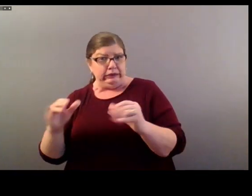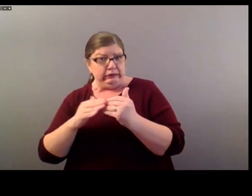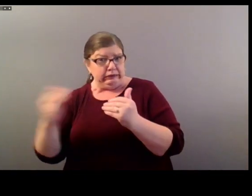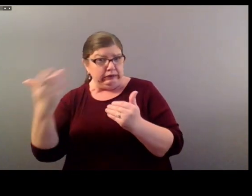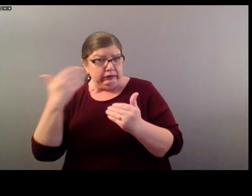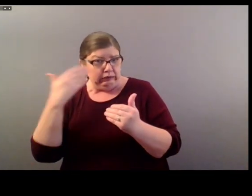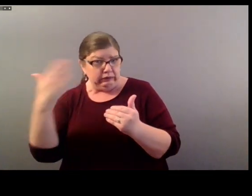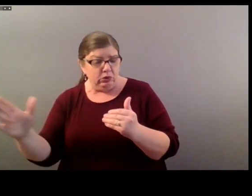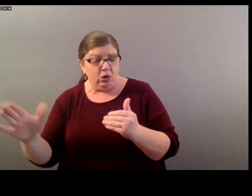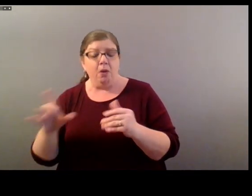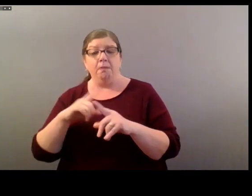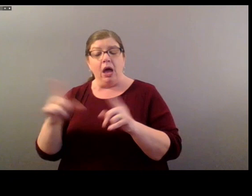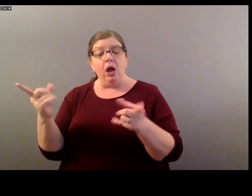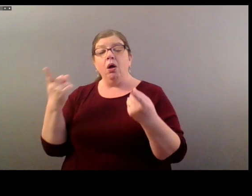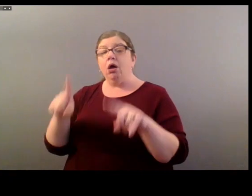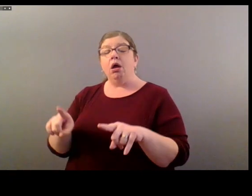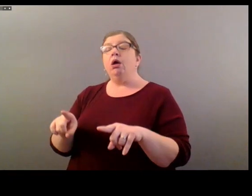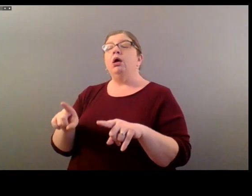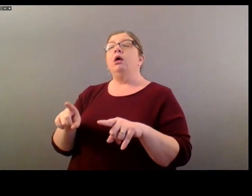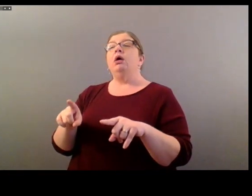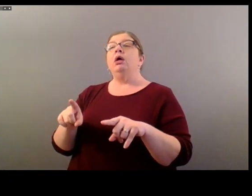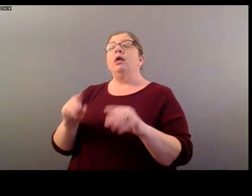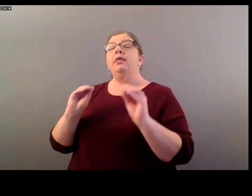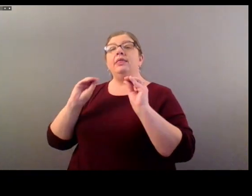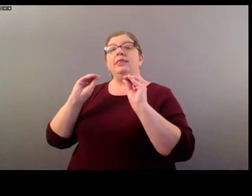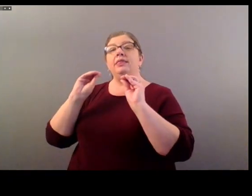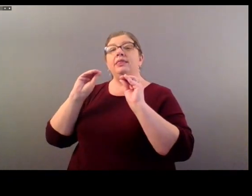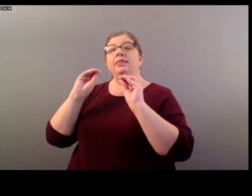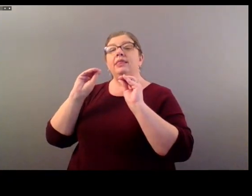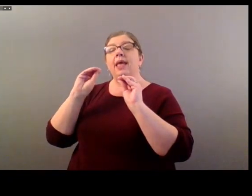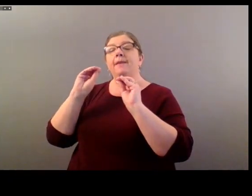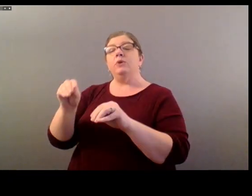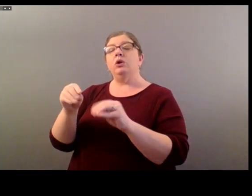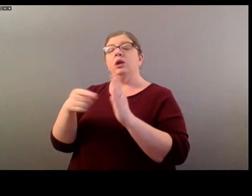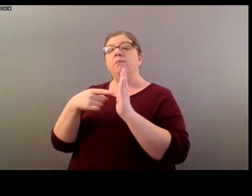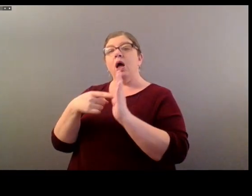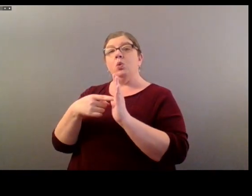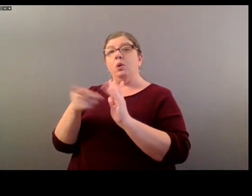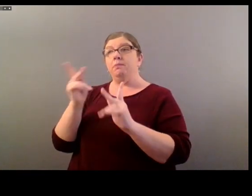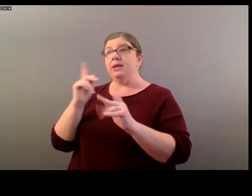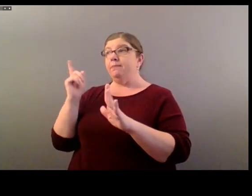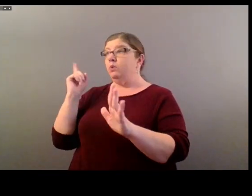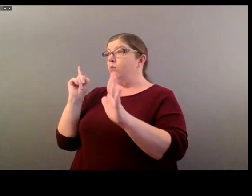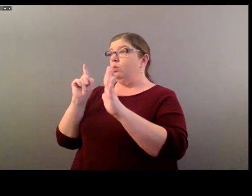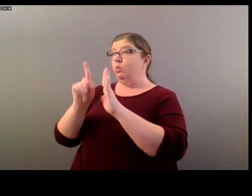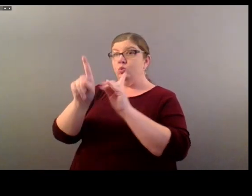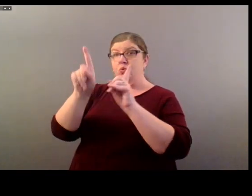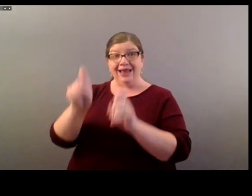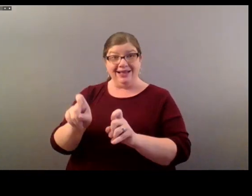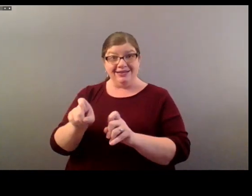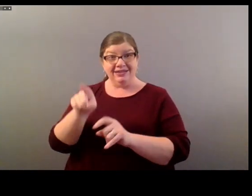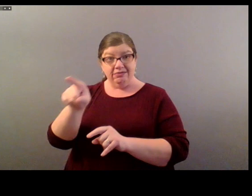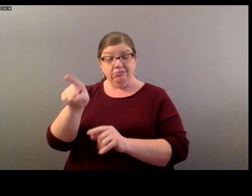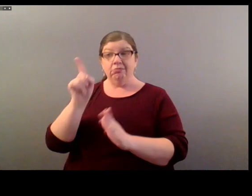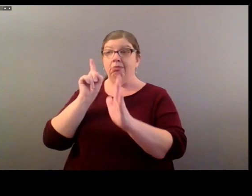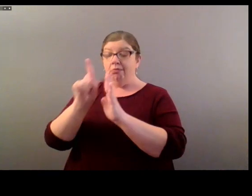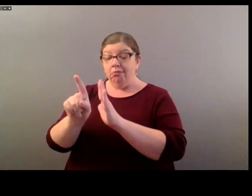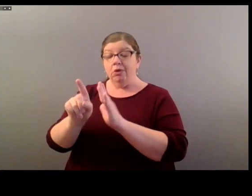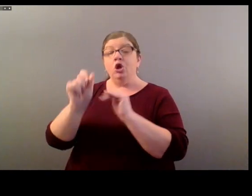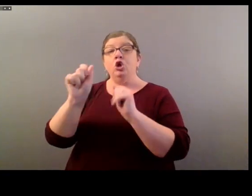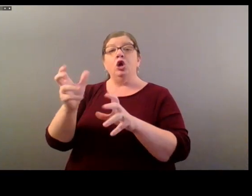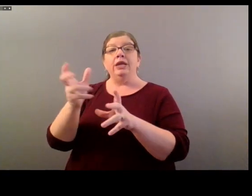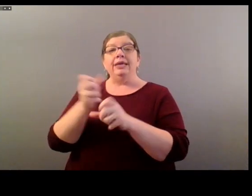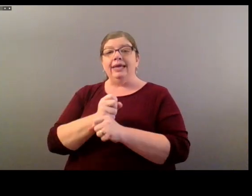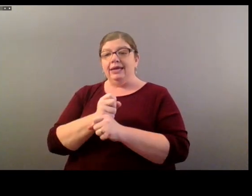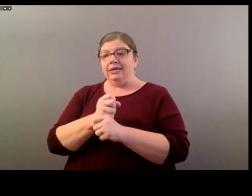they put into place an incentivized model where people coming to get tested could get little